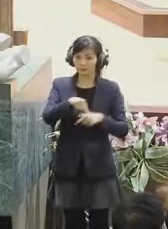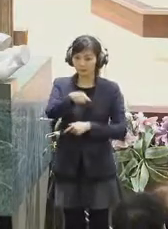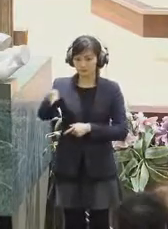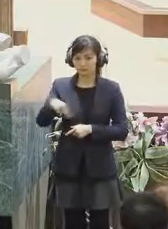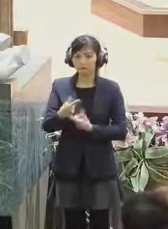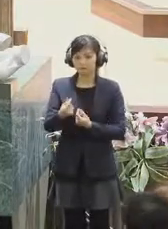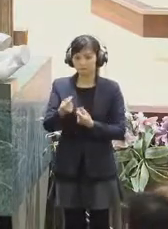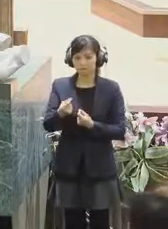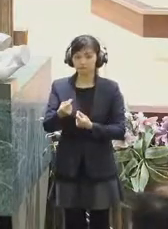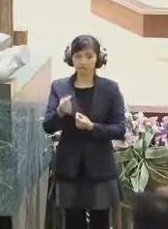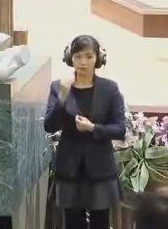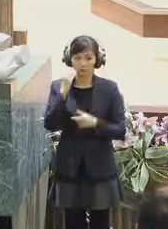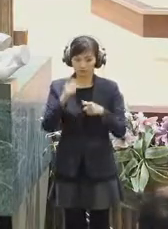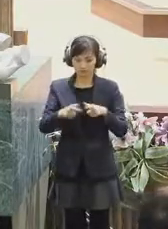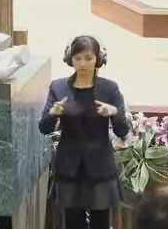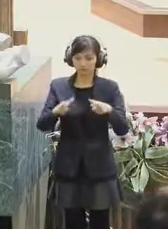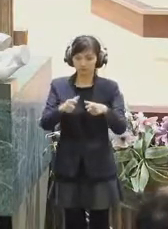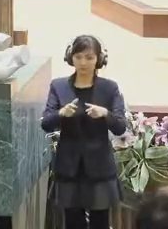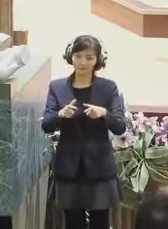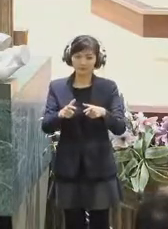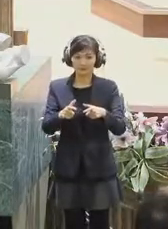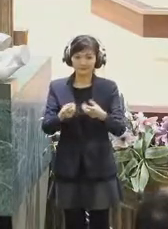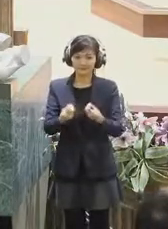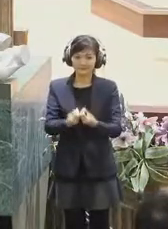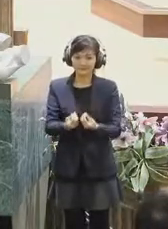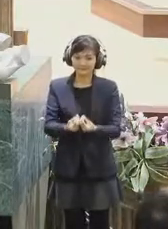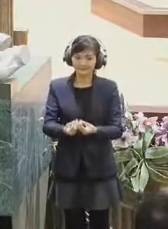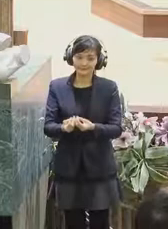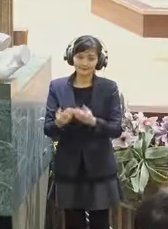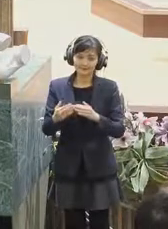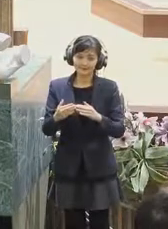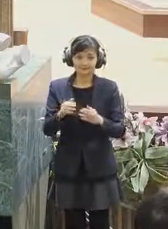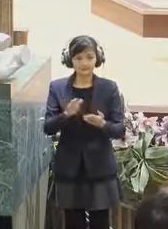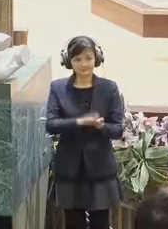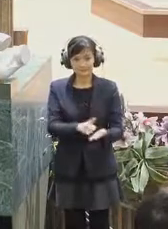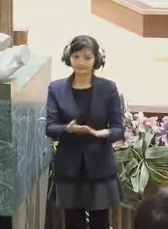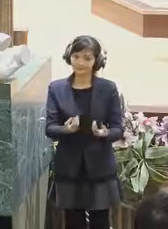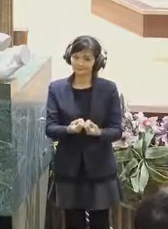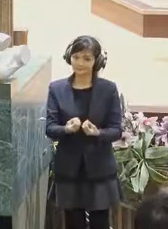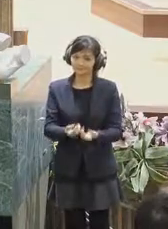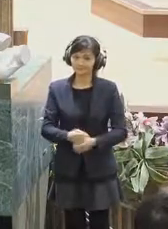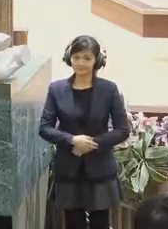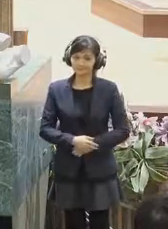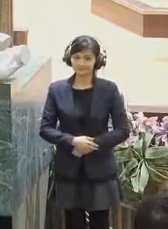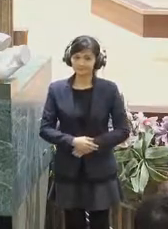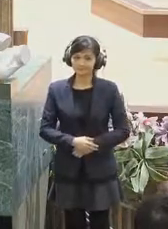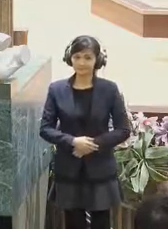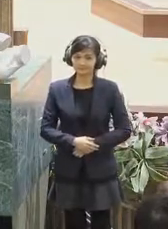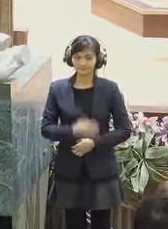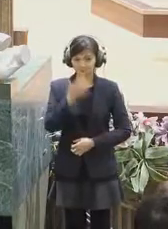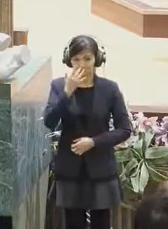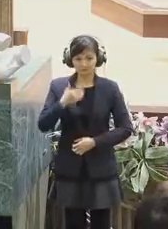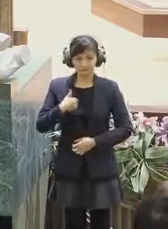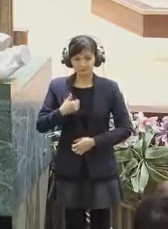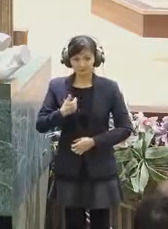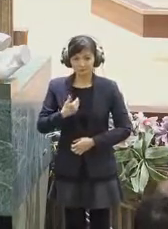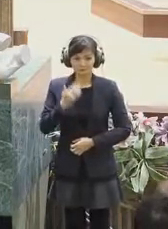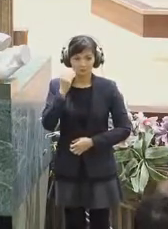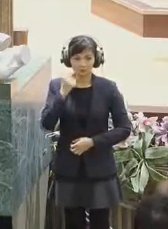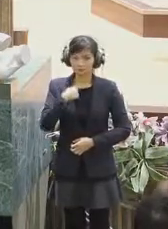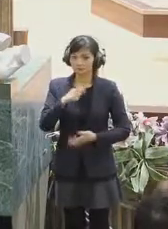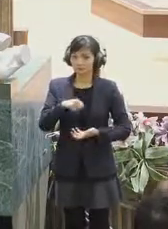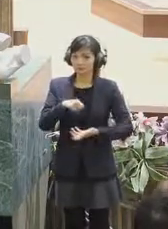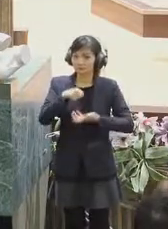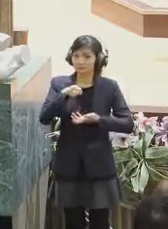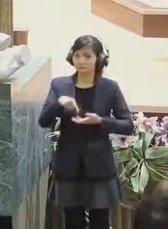suffering. But I'm not quite sure if Corona also came to your mind when I talked about current